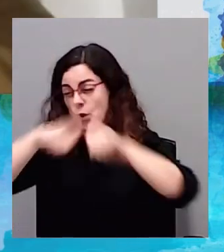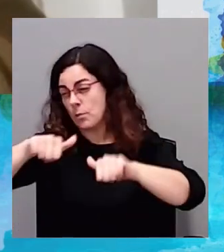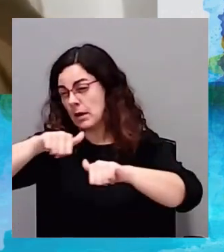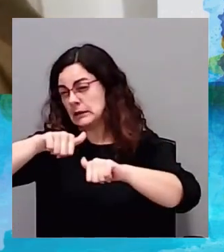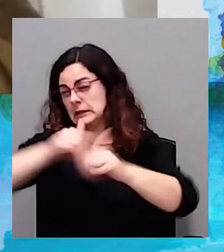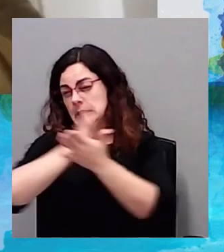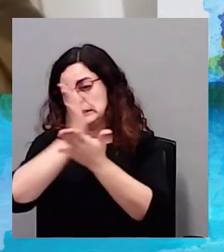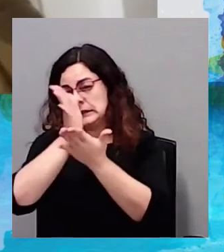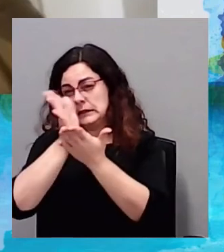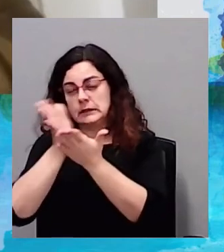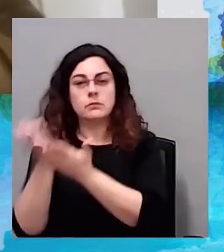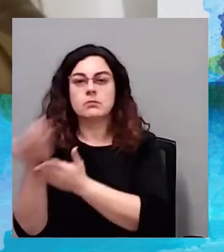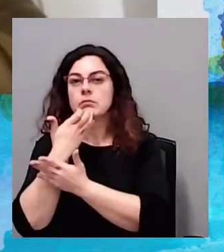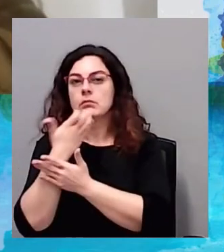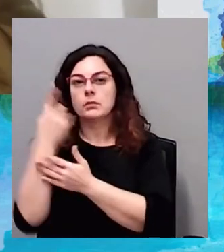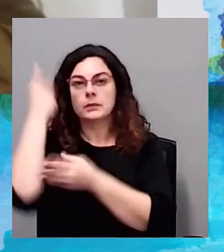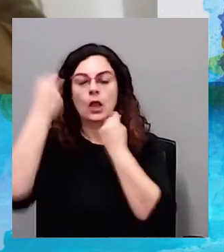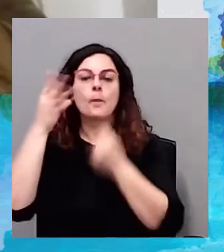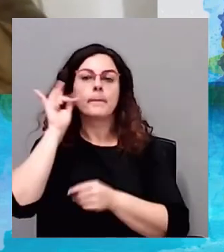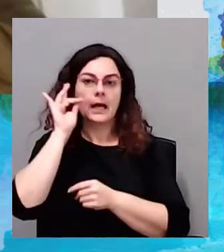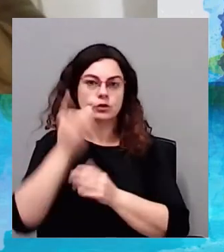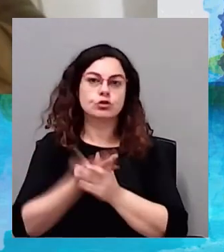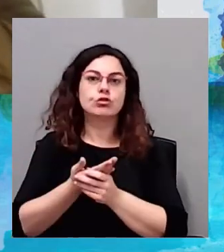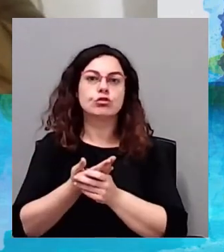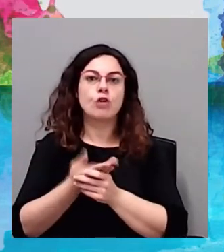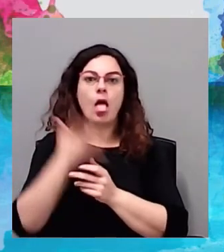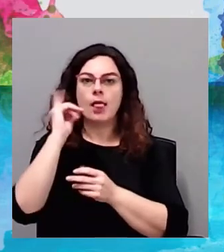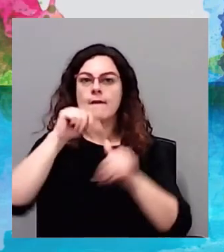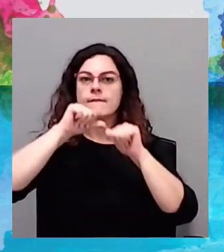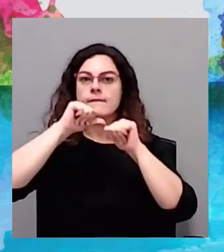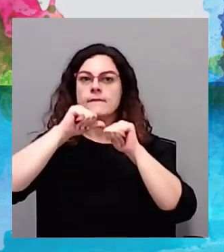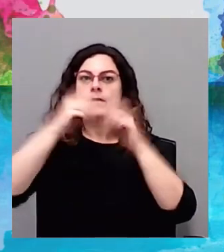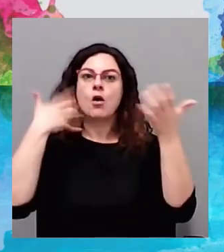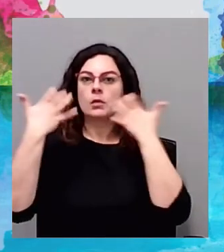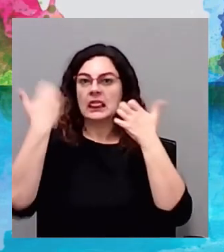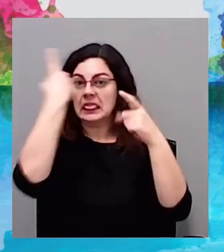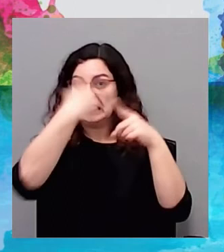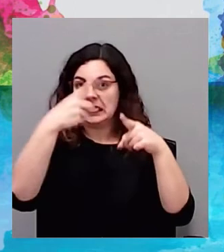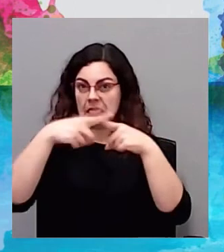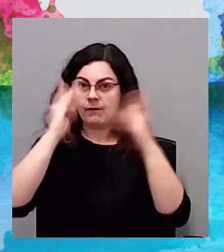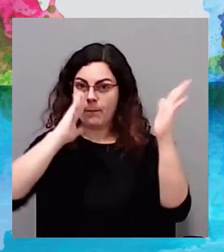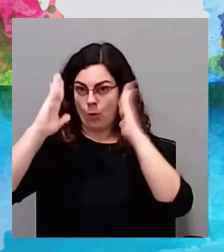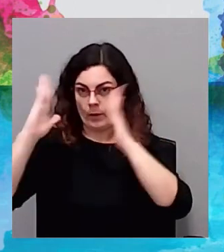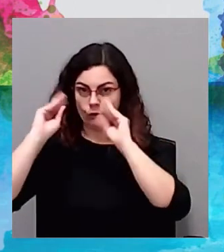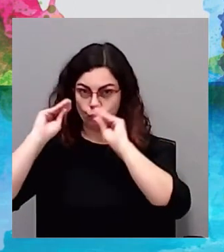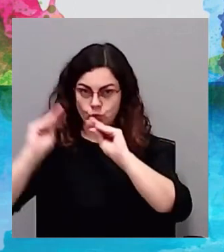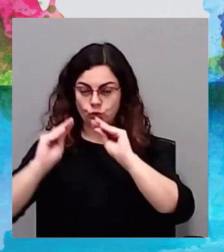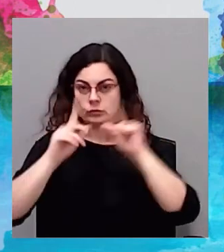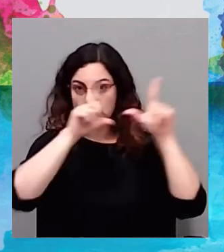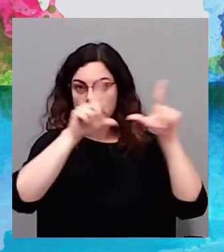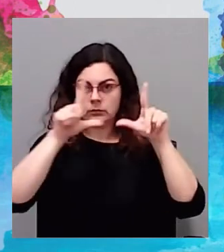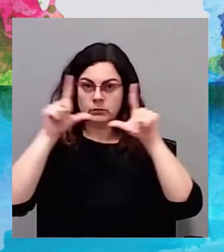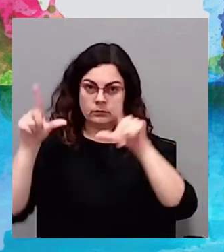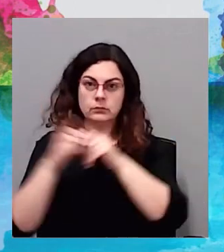imagined in very different ways. Just thinking in Picasso, here we have different works at